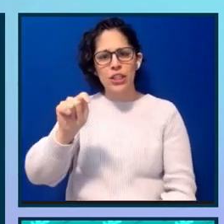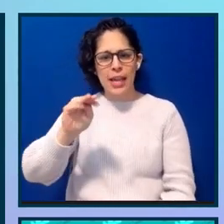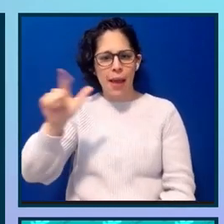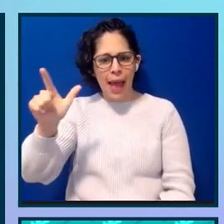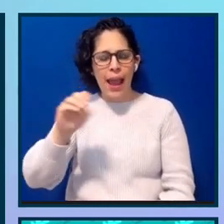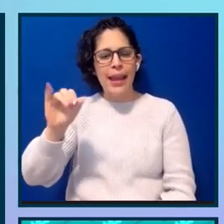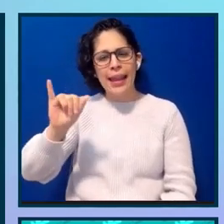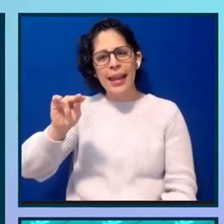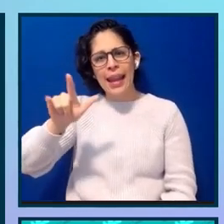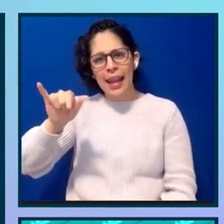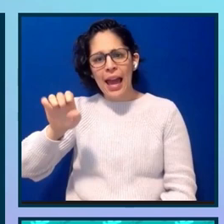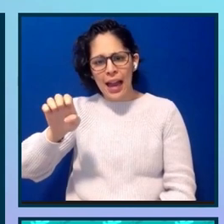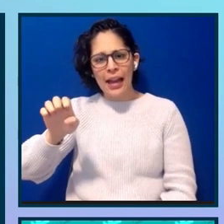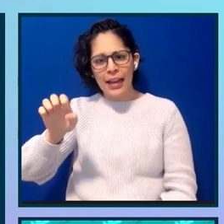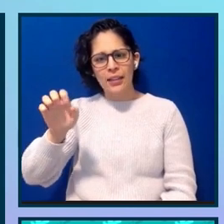accessible 25 years on.